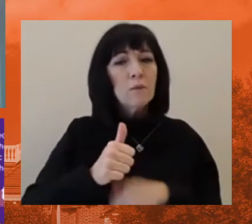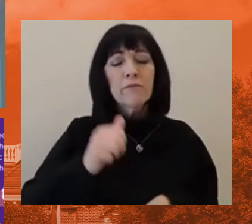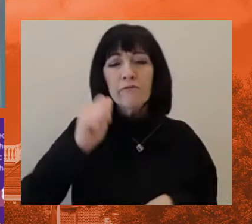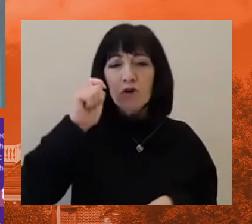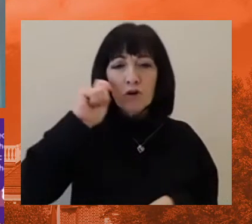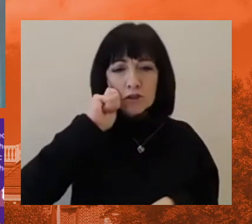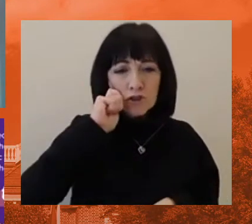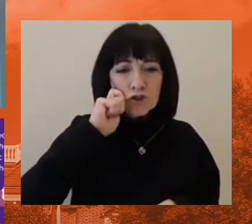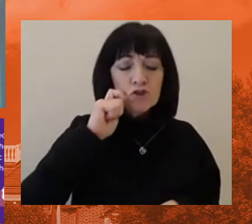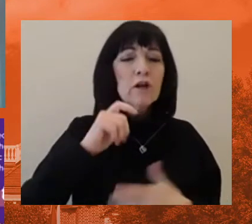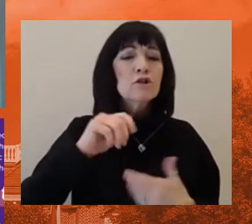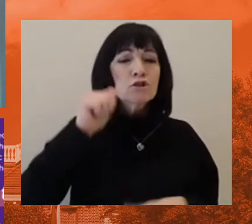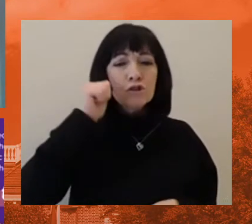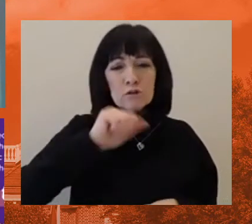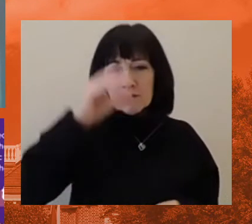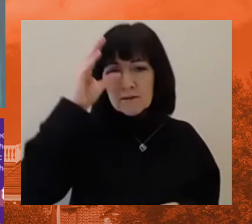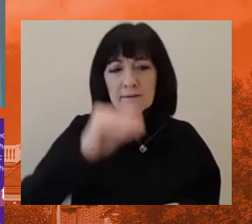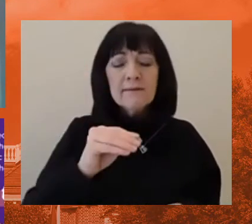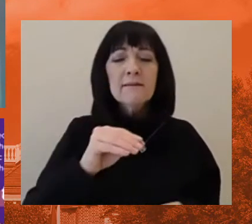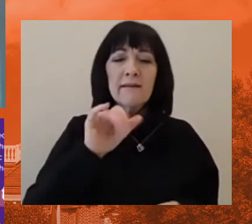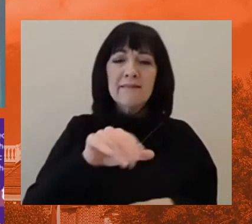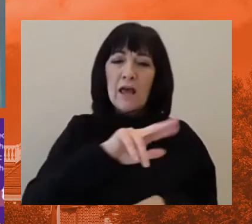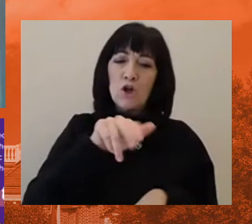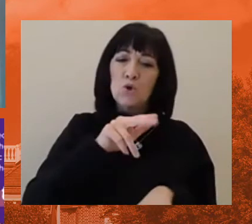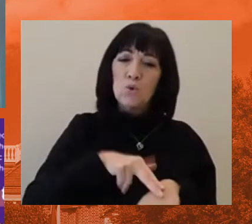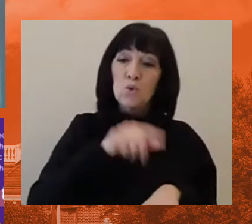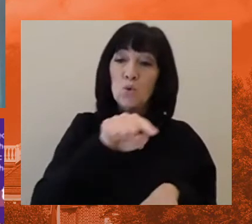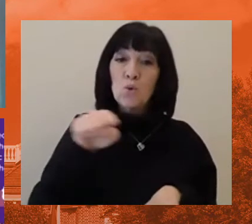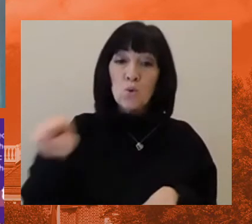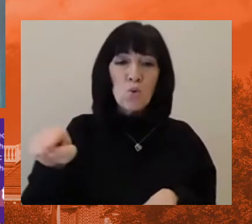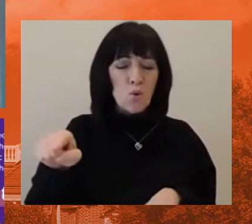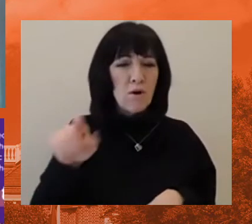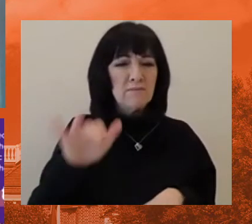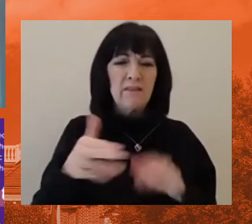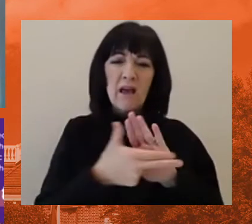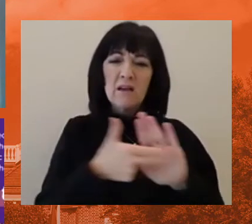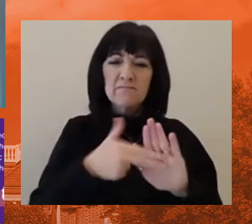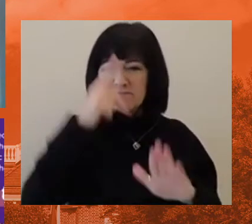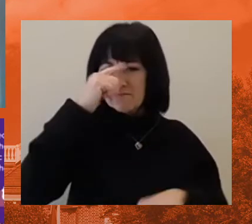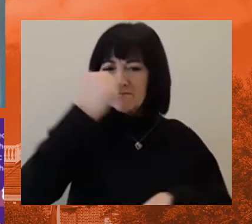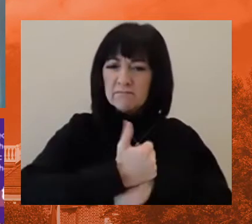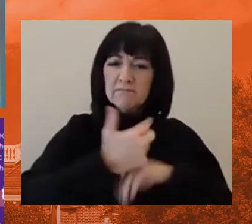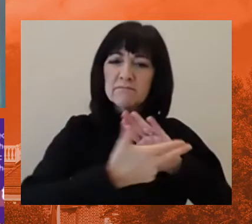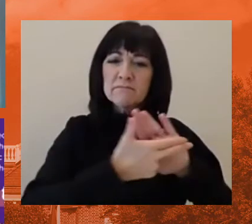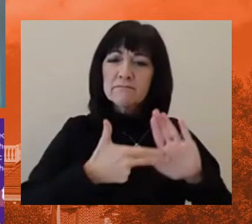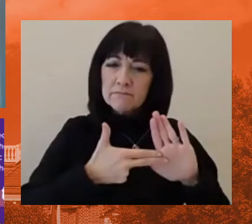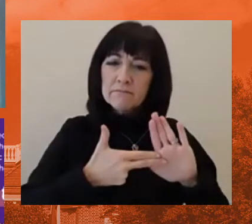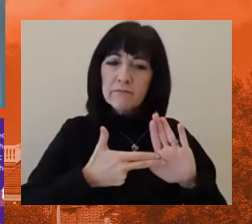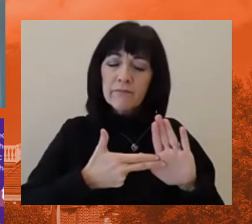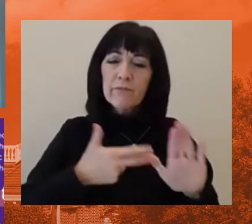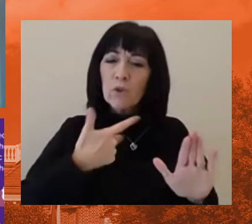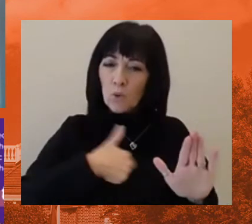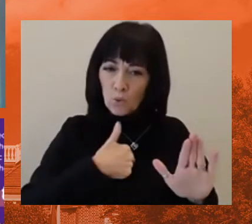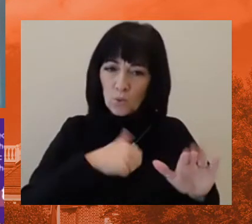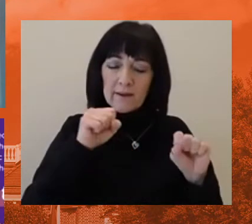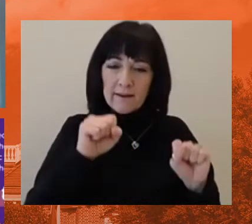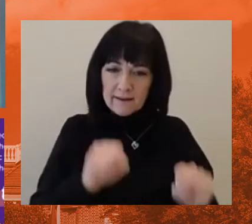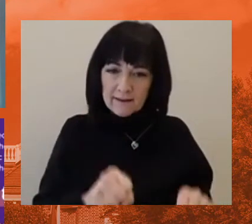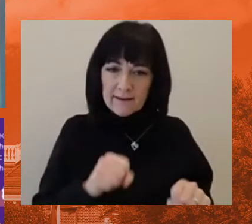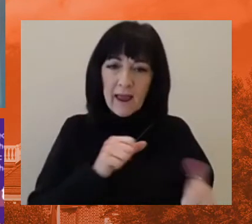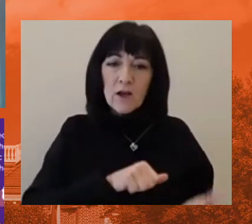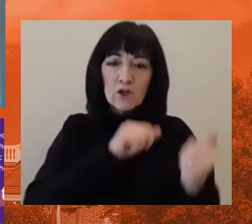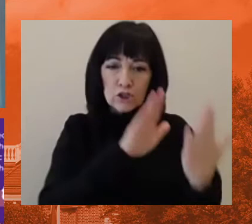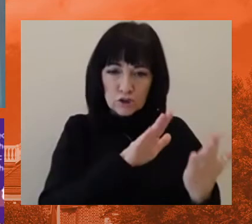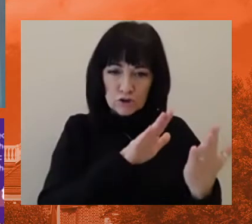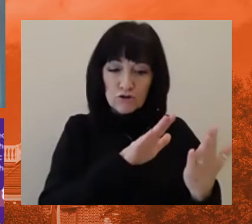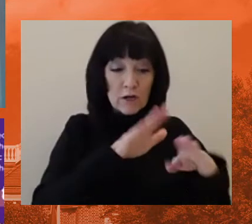controlling, we are addressing a risk factor that underlies child maltreatment,